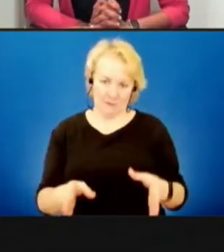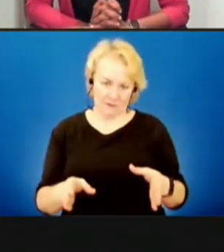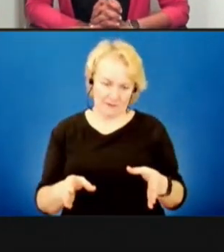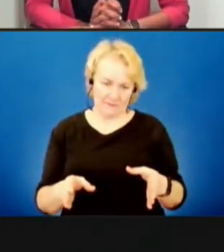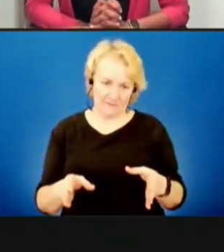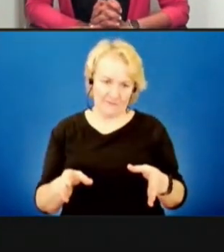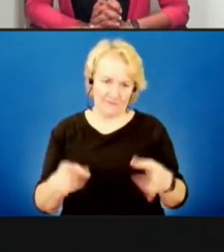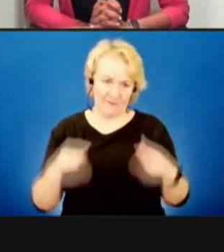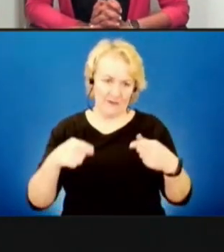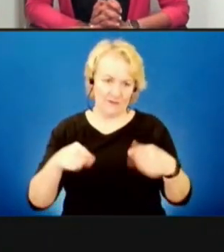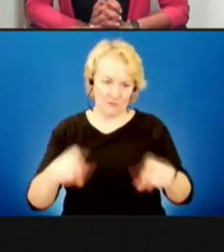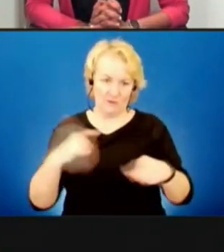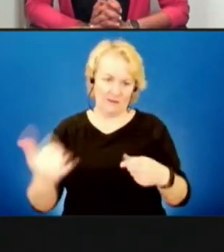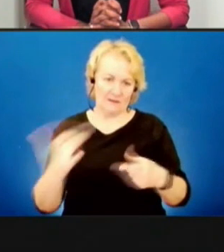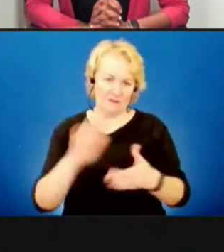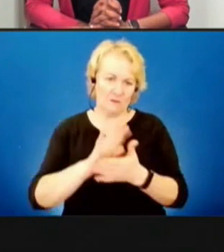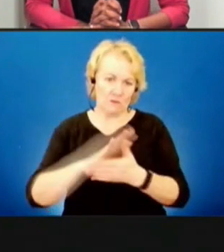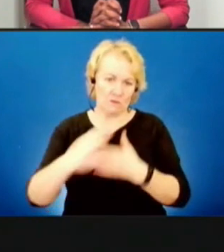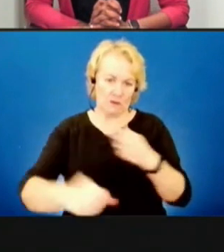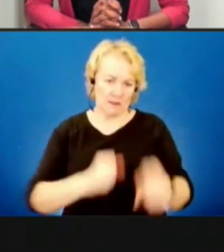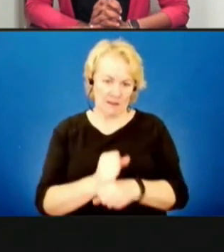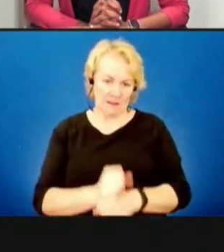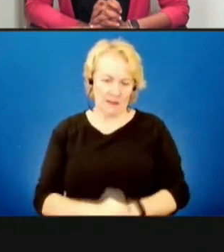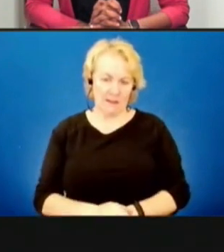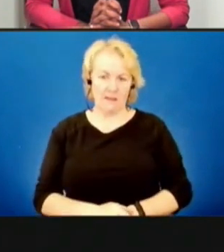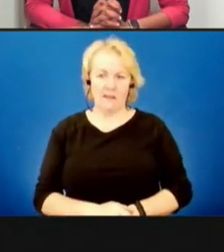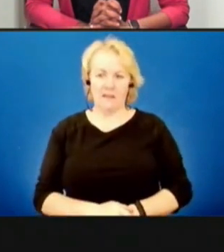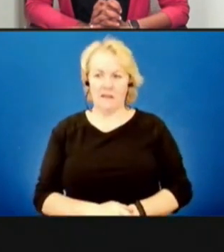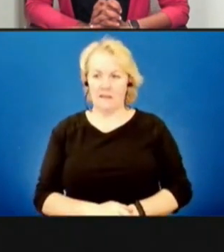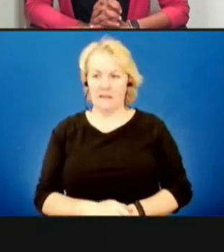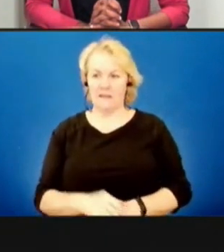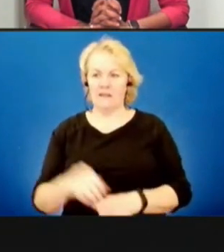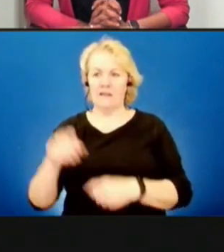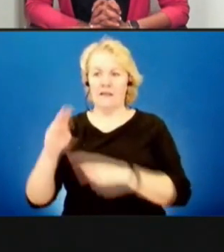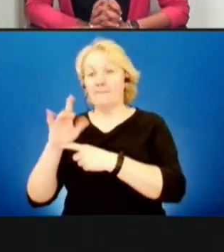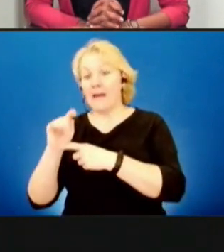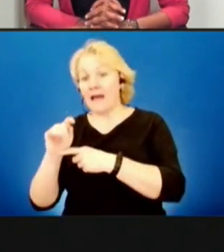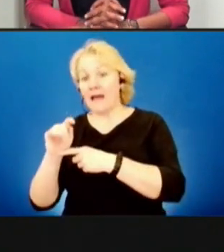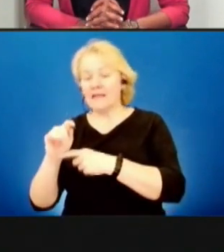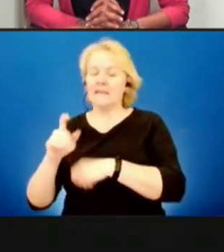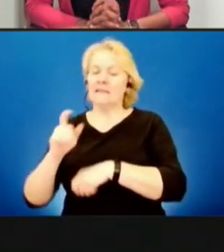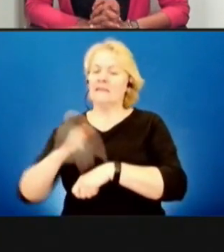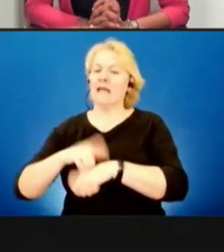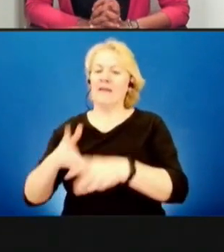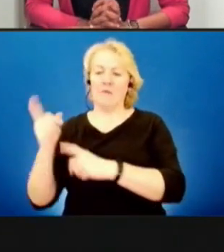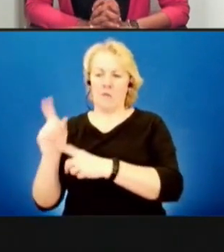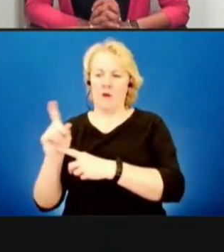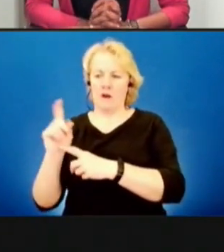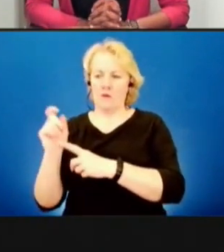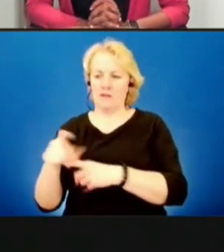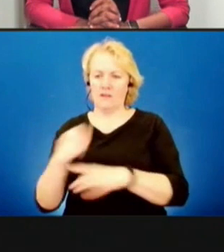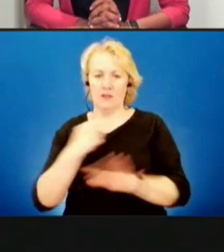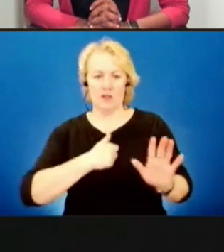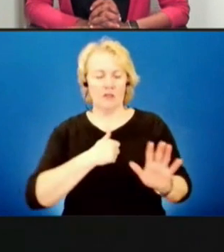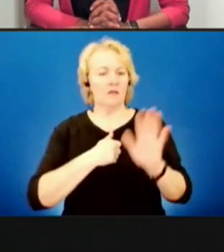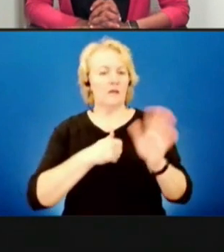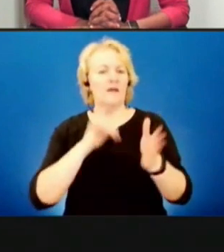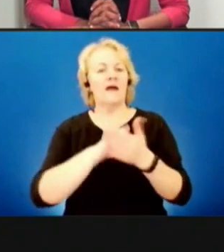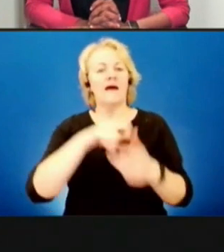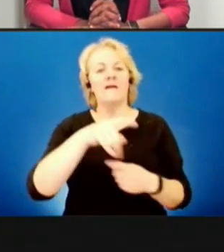during the next year. And we have time for one more question. Sorry about that. That's all right. Both Pfizer